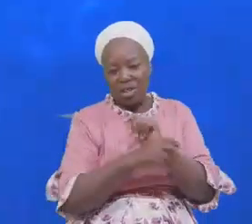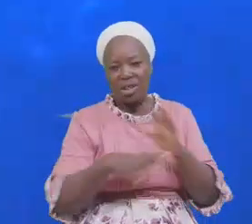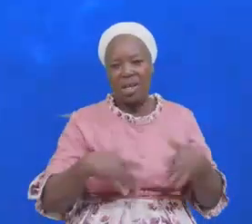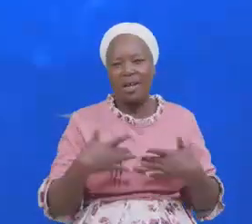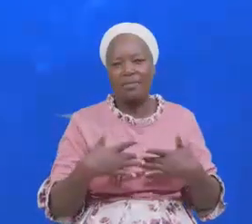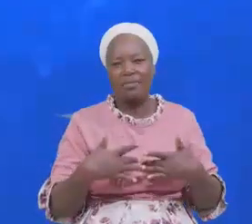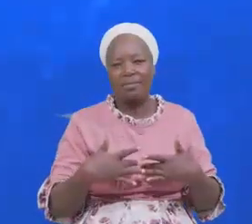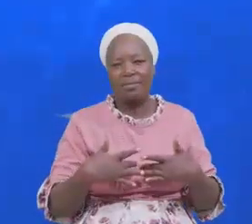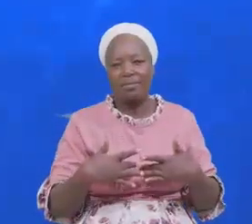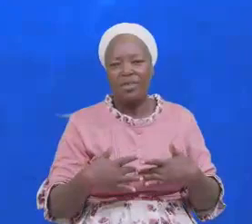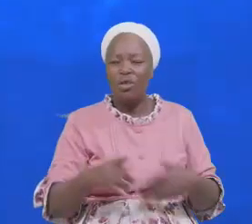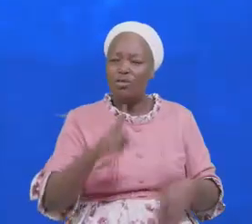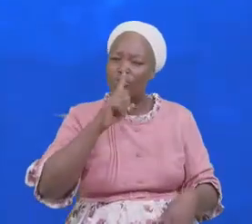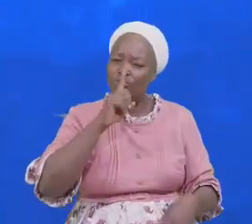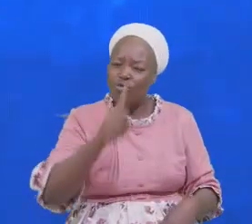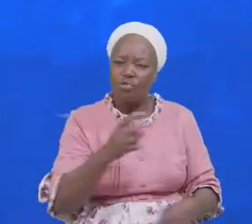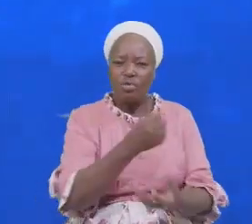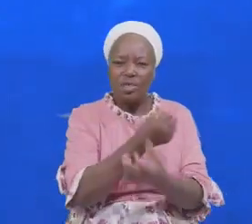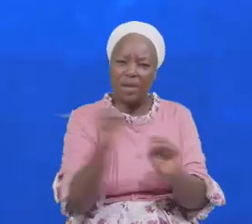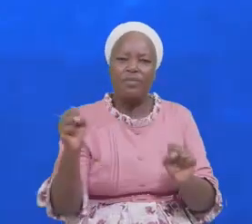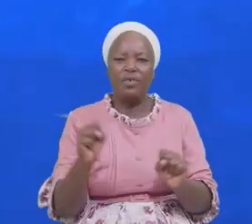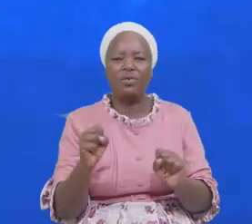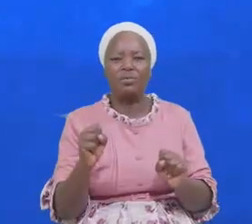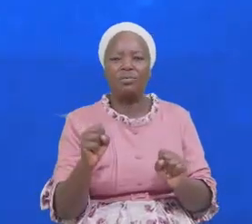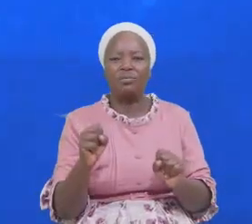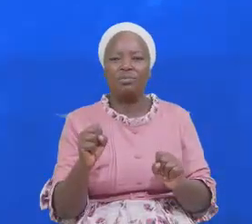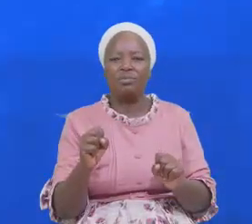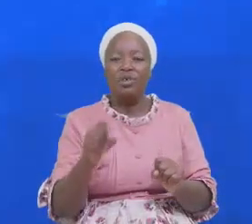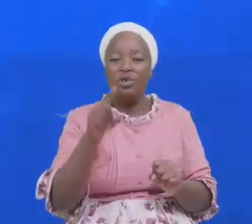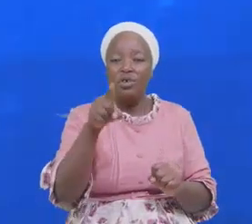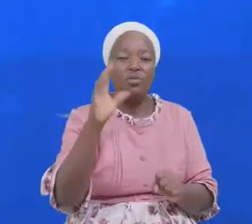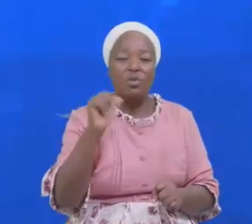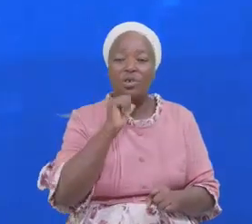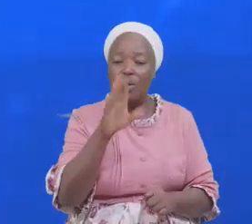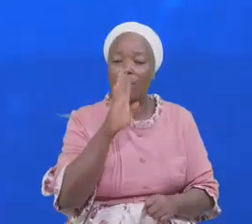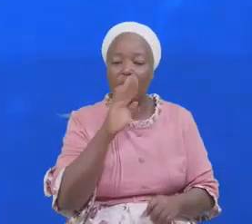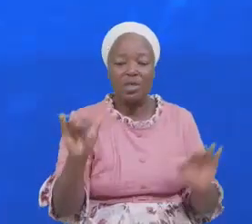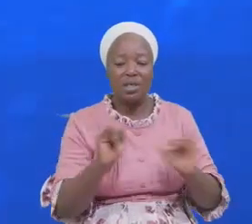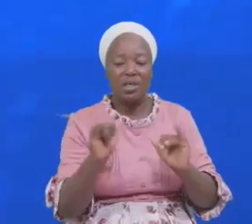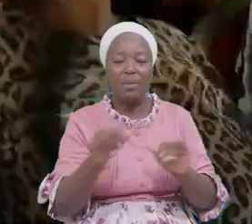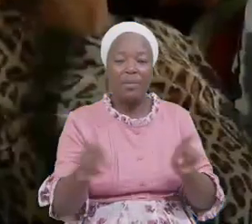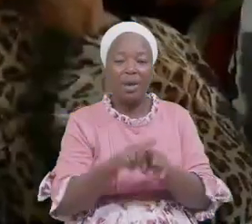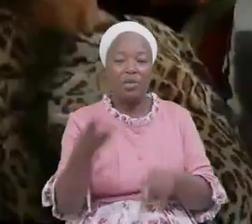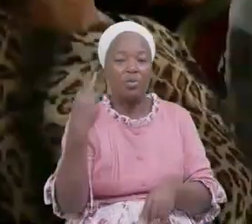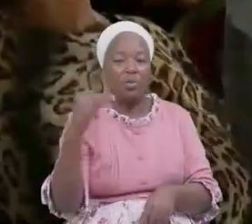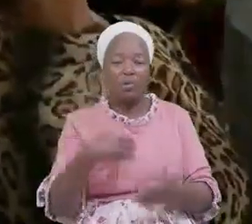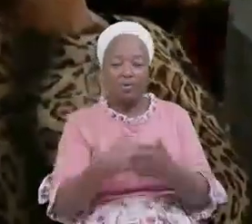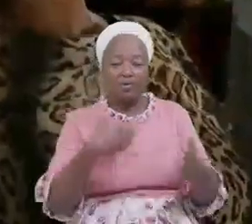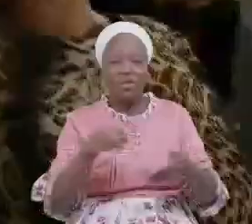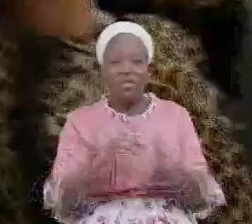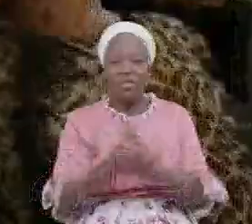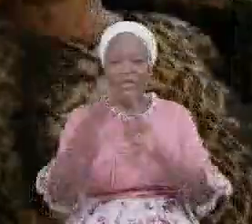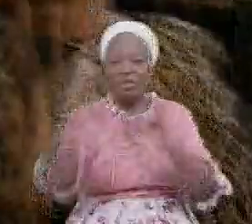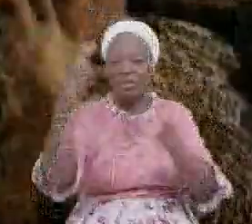Real salvation. You'll not be the same as you were before in Jesus' name.